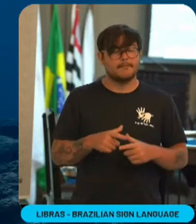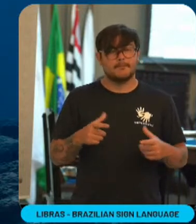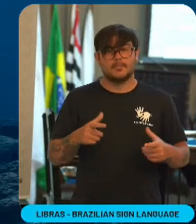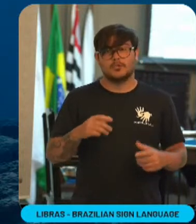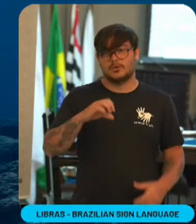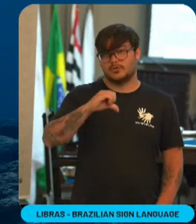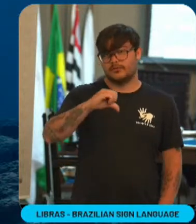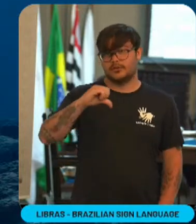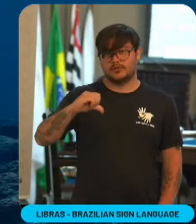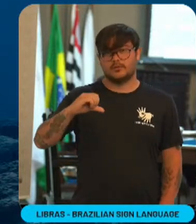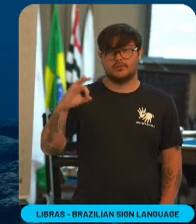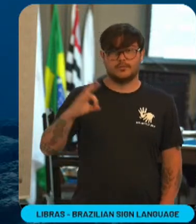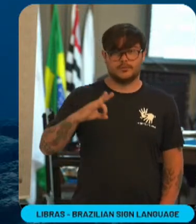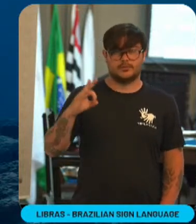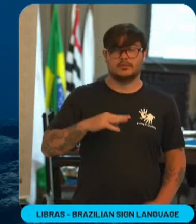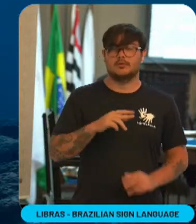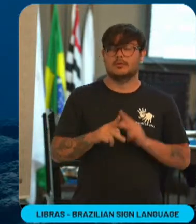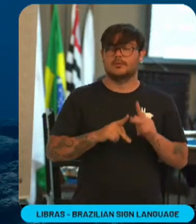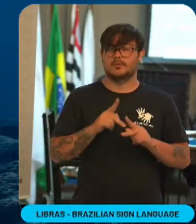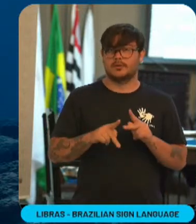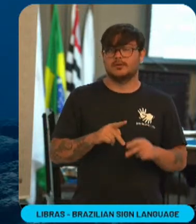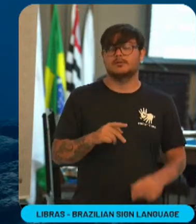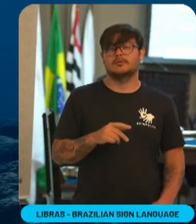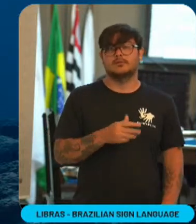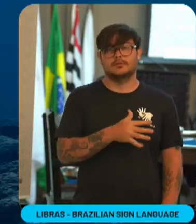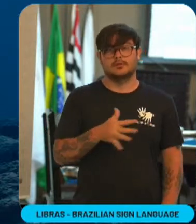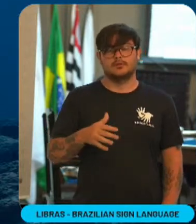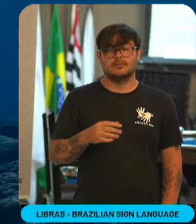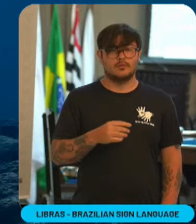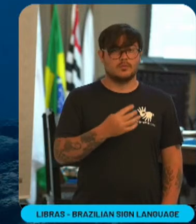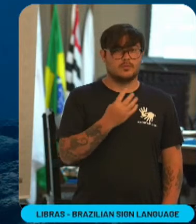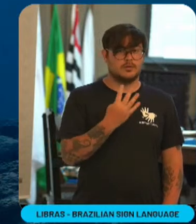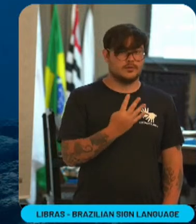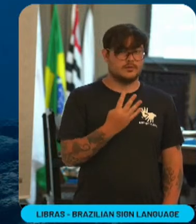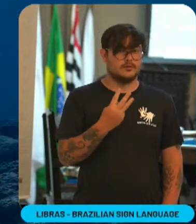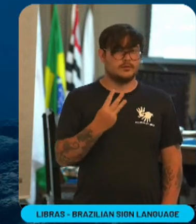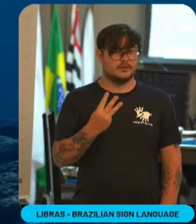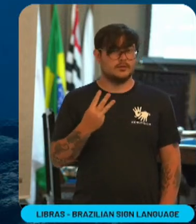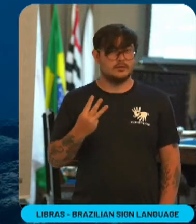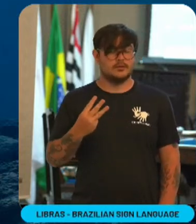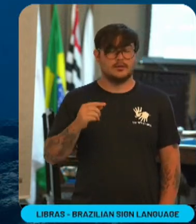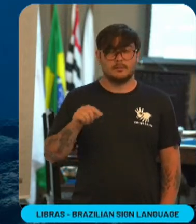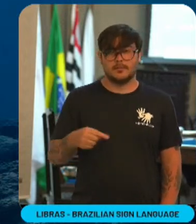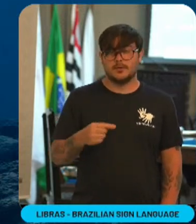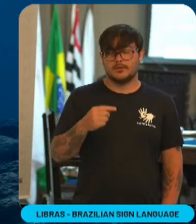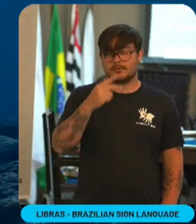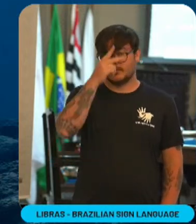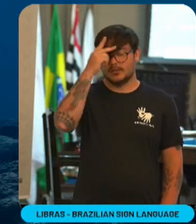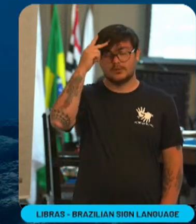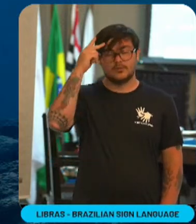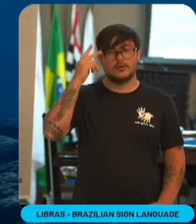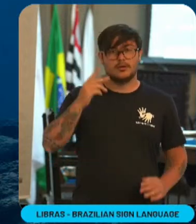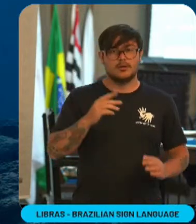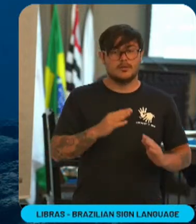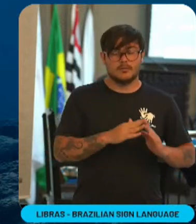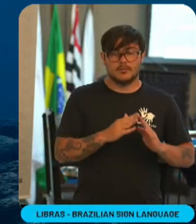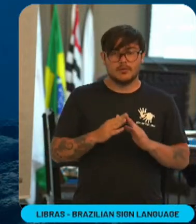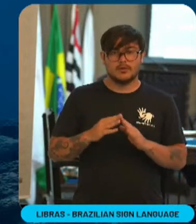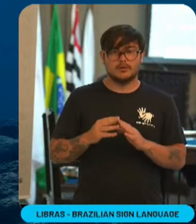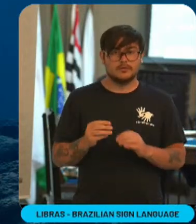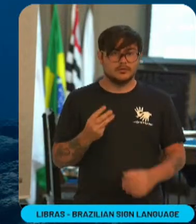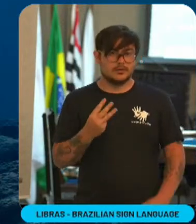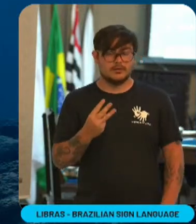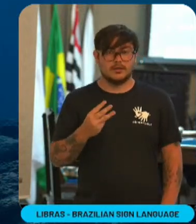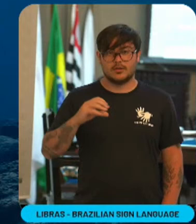municipality, the city hall, and more than 433,000 inhabitants of the